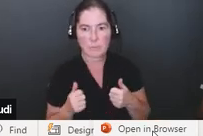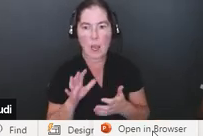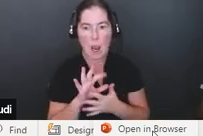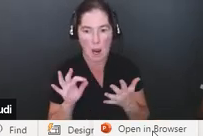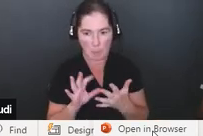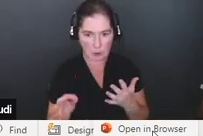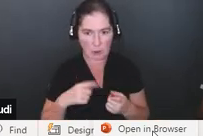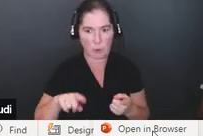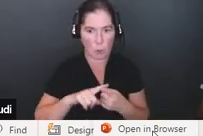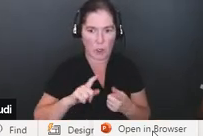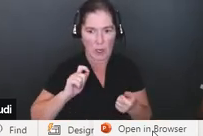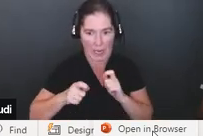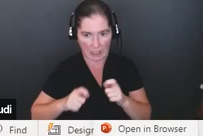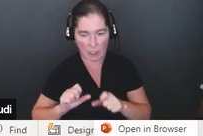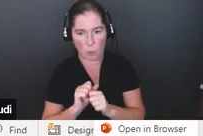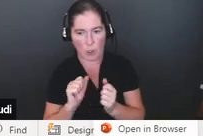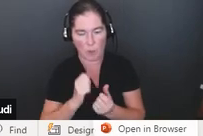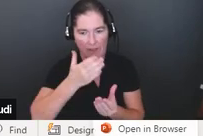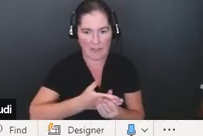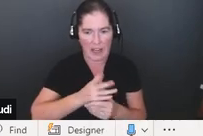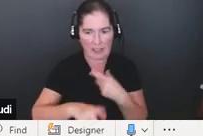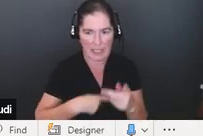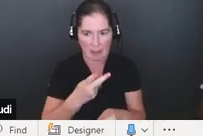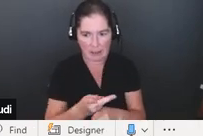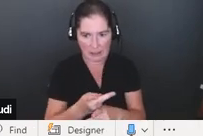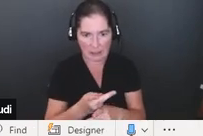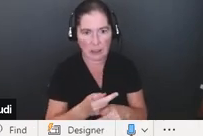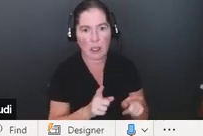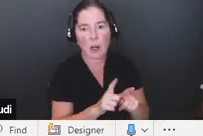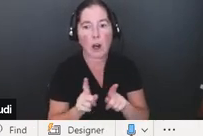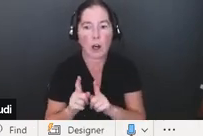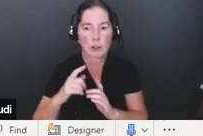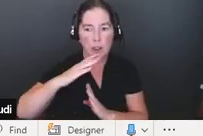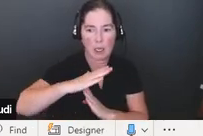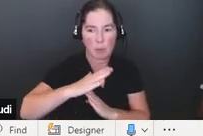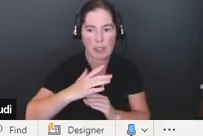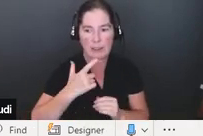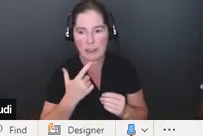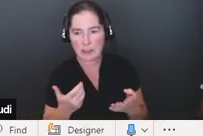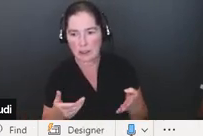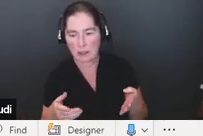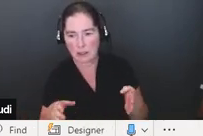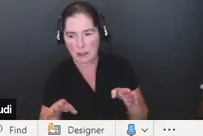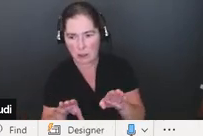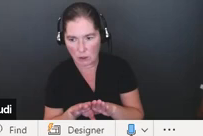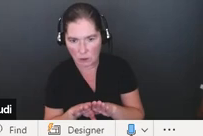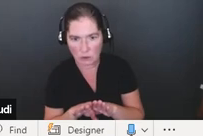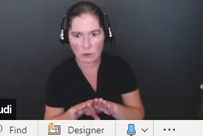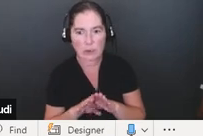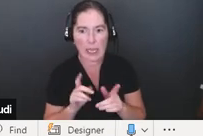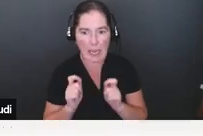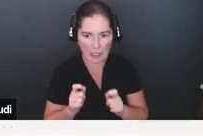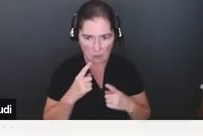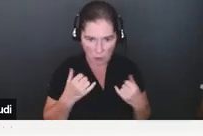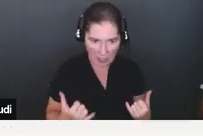are editing or working with any of these file types. Also, I notice on the top right, it says close. I'm going to hit close. I'm done with my editing for now. I'm